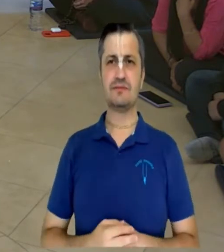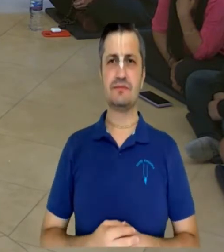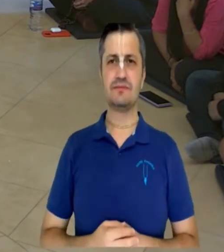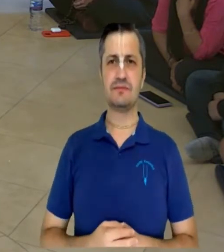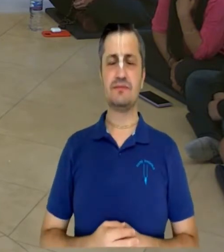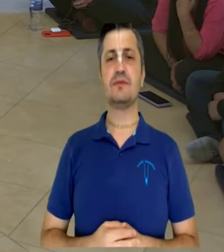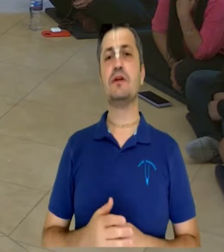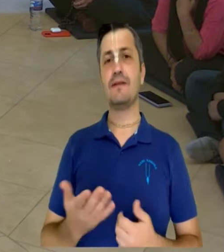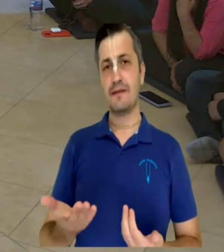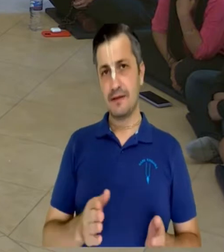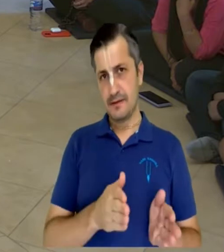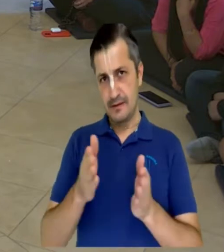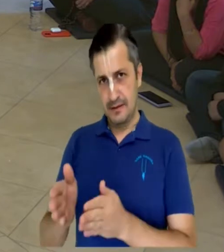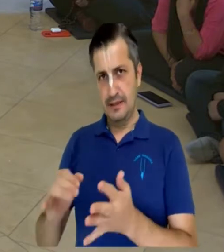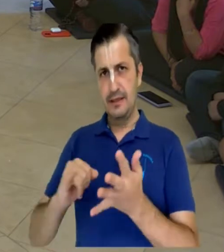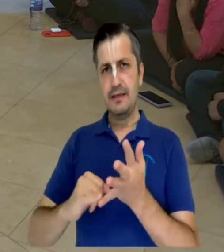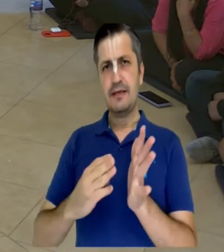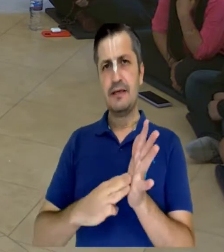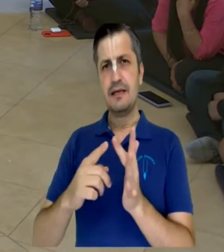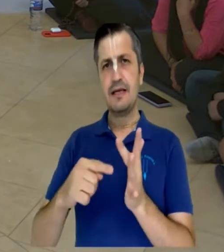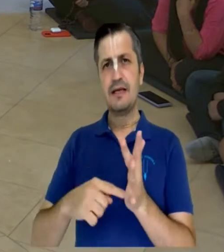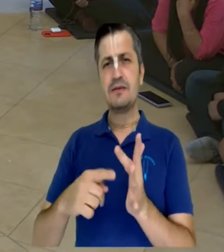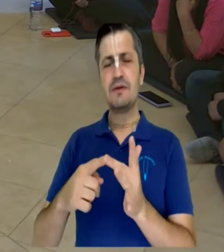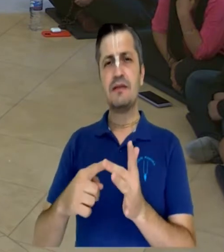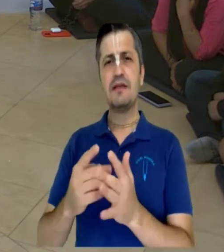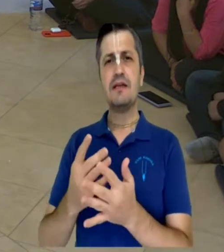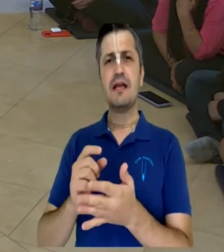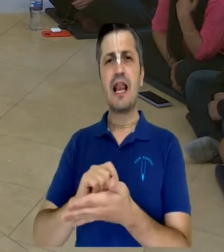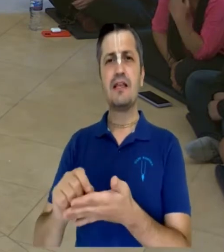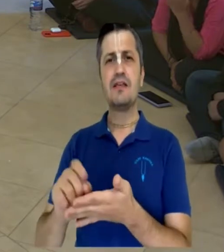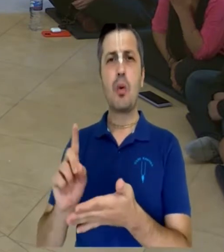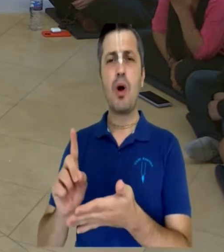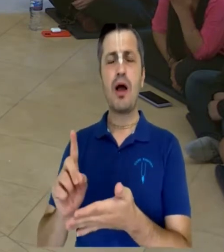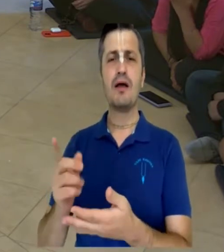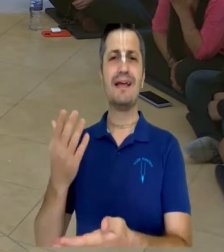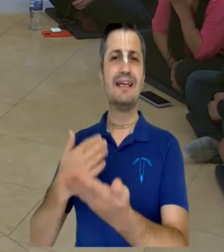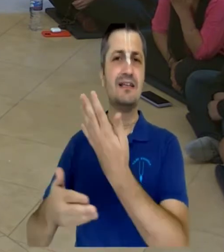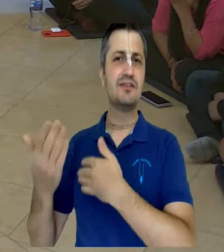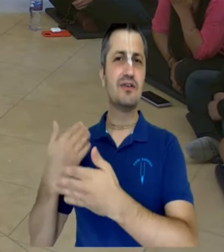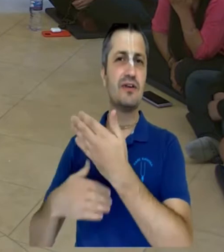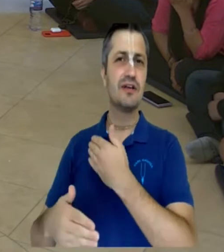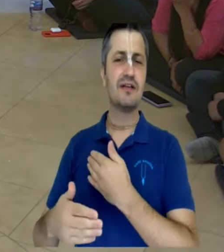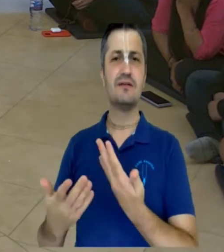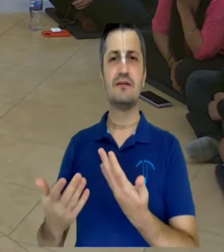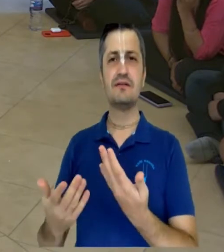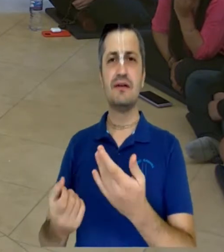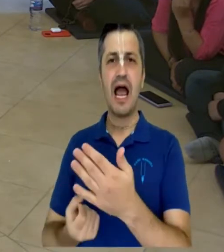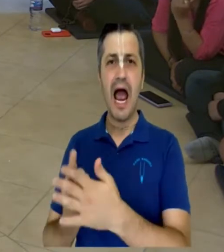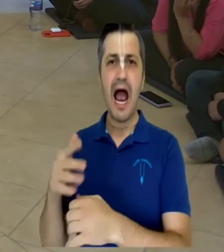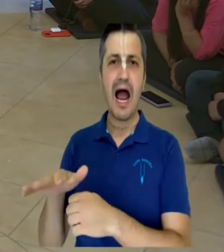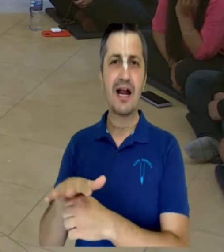is, there are various histories and various anecdotes that further